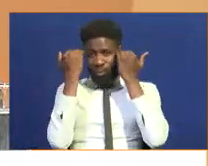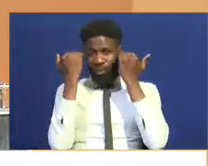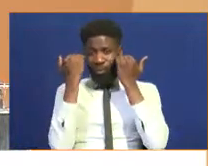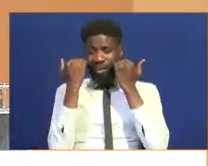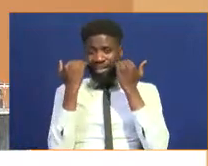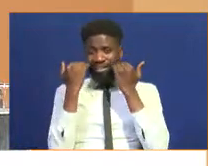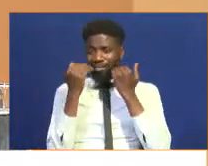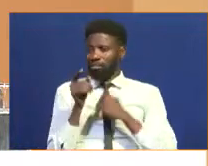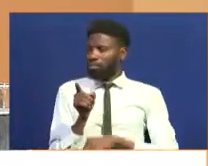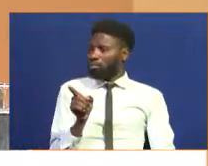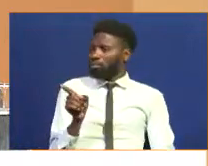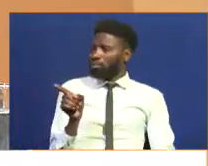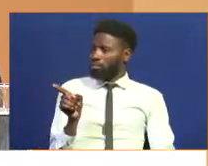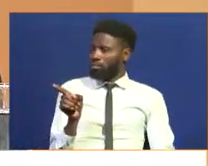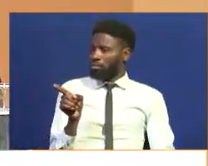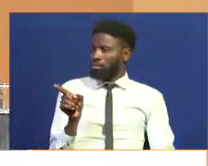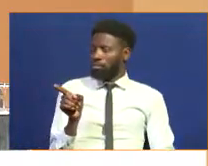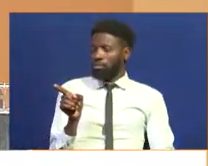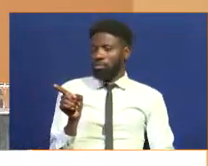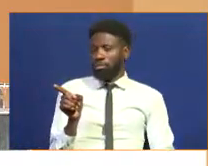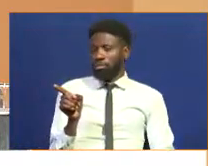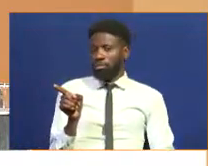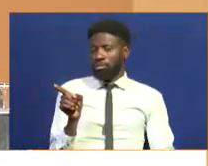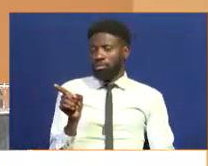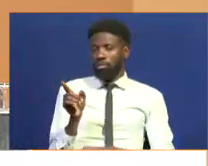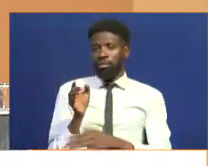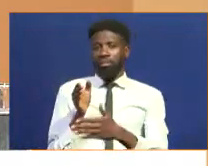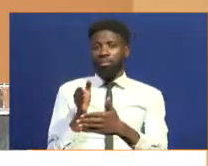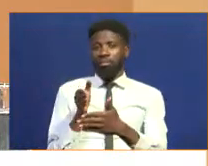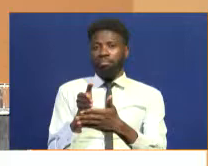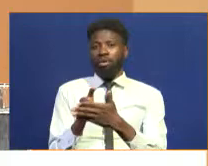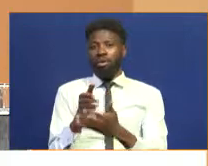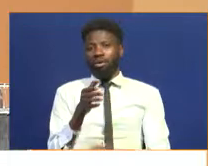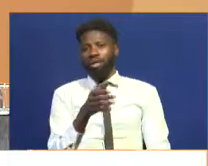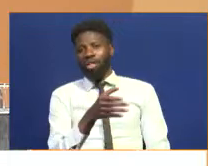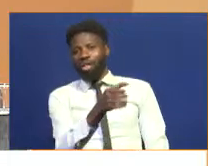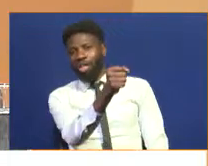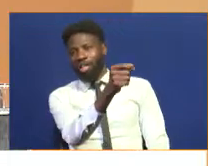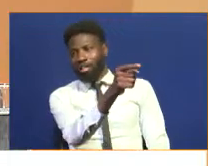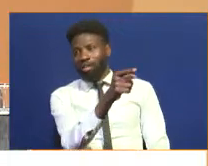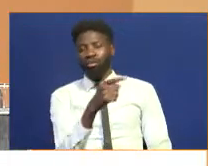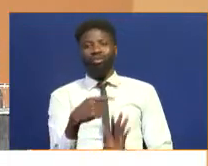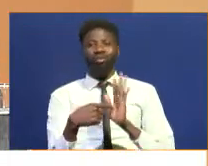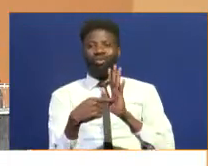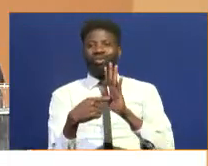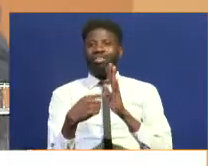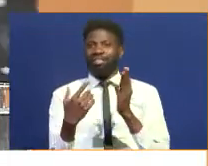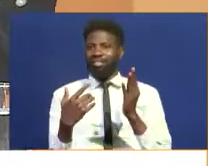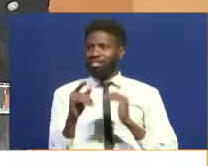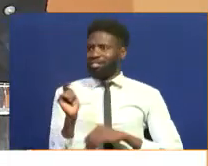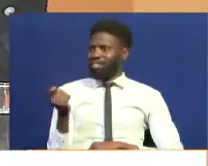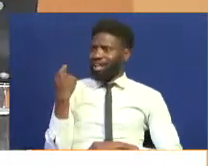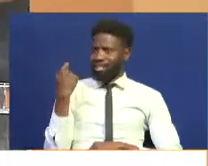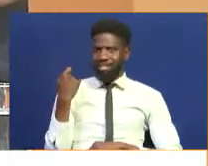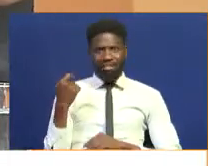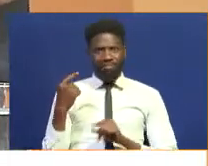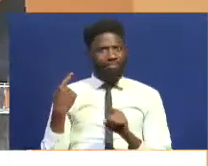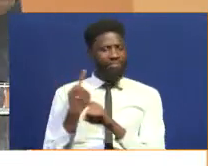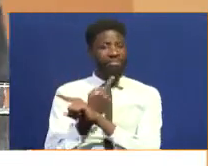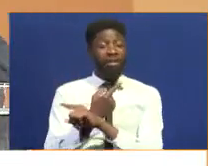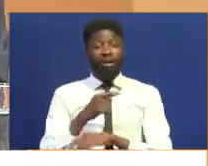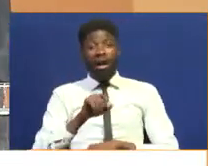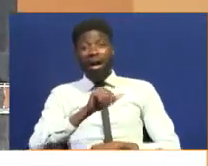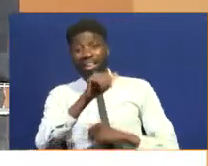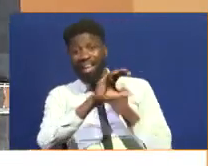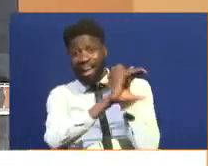And that actually tells you the country which we are. I don't believe this could have happened in other countries, mm-hmm. including